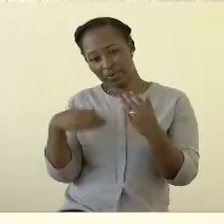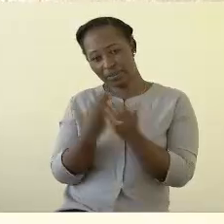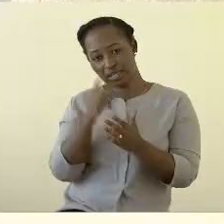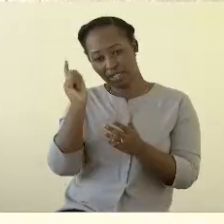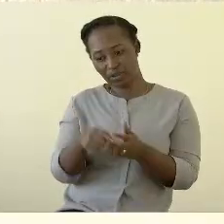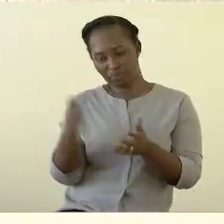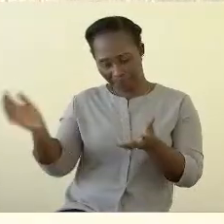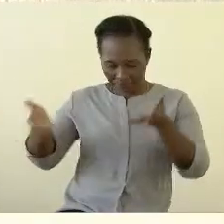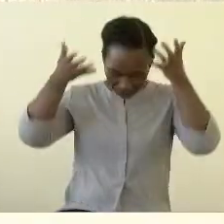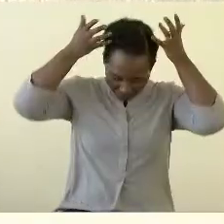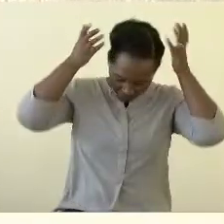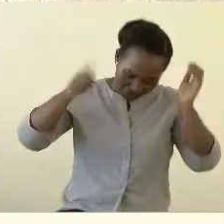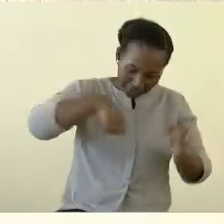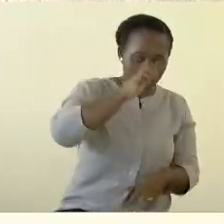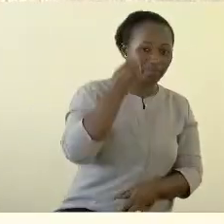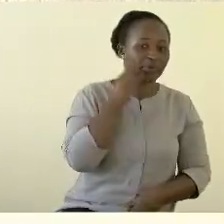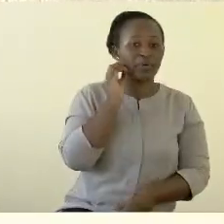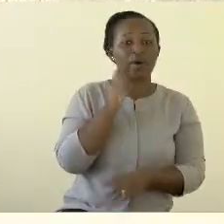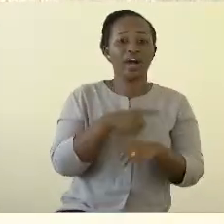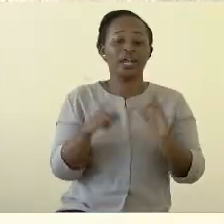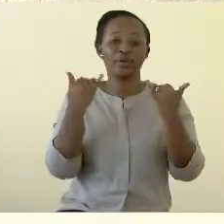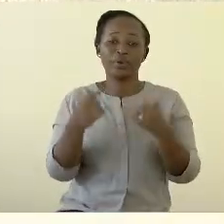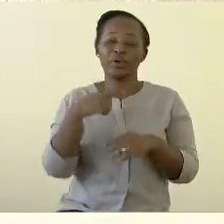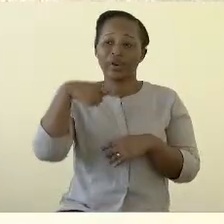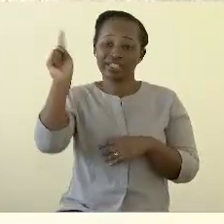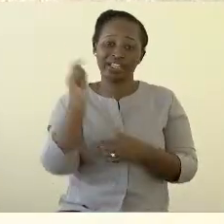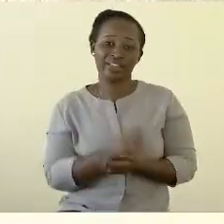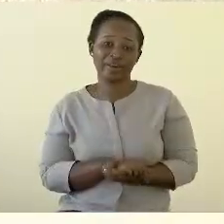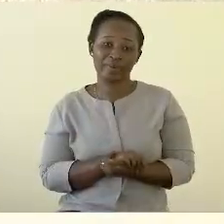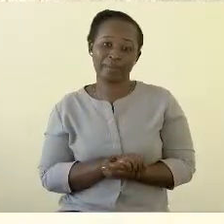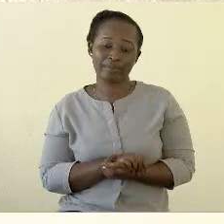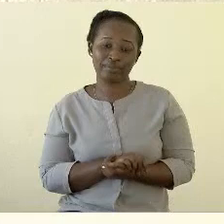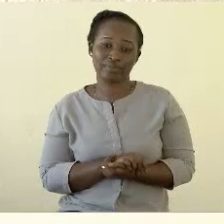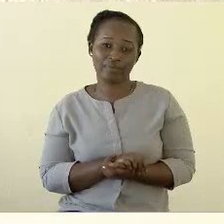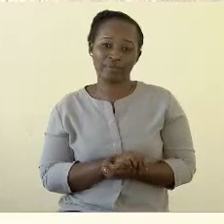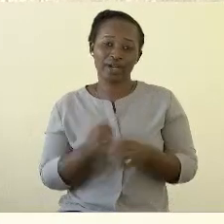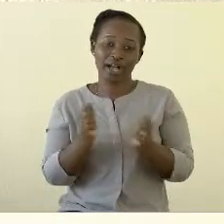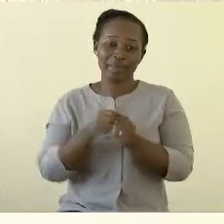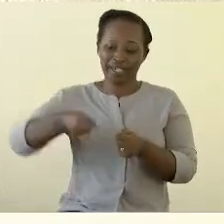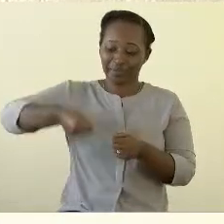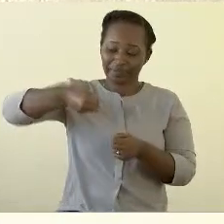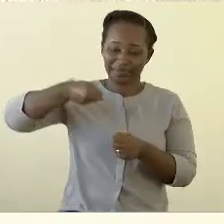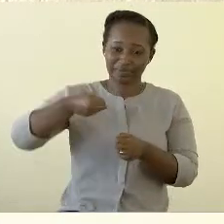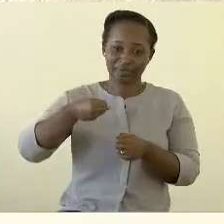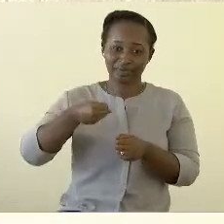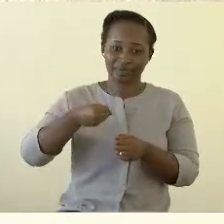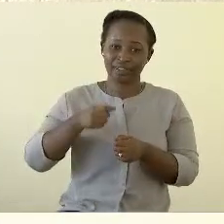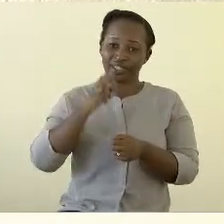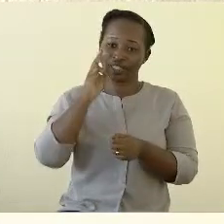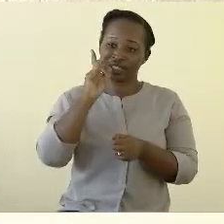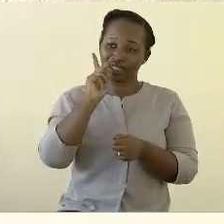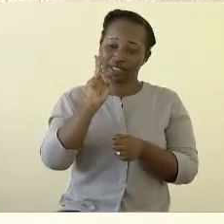Kashira kumutwe, ugateru ugata. This time, you go with an envelope. 2